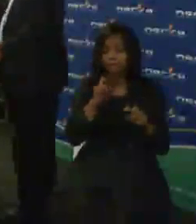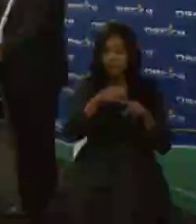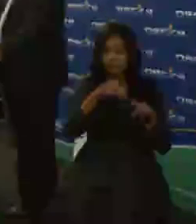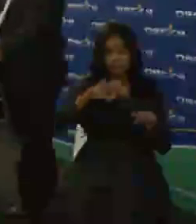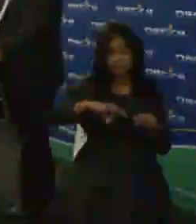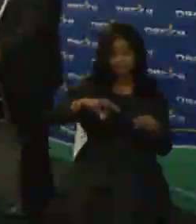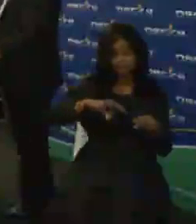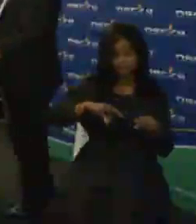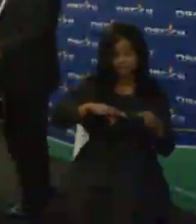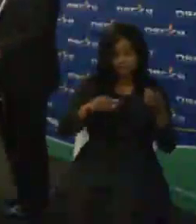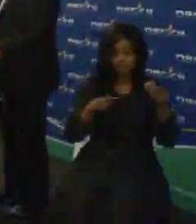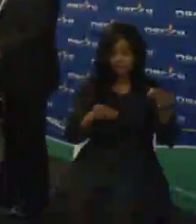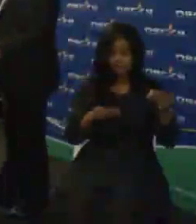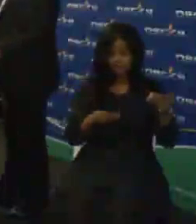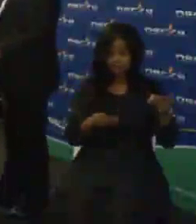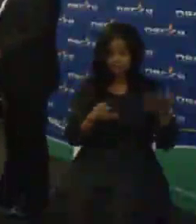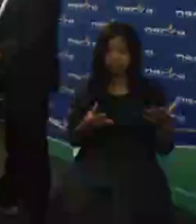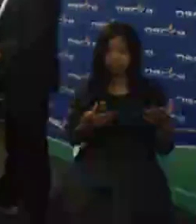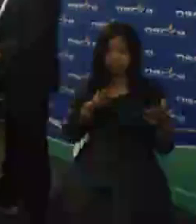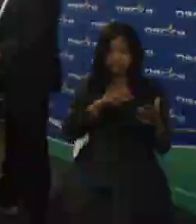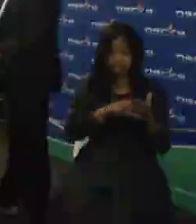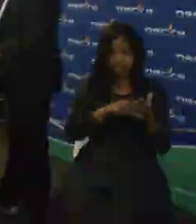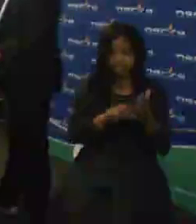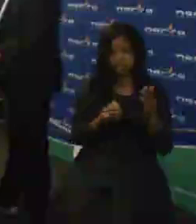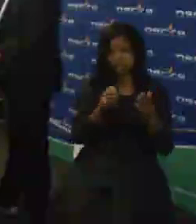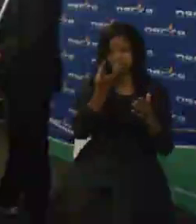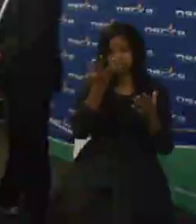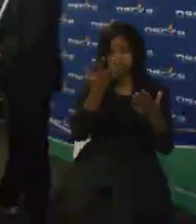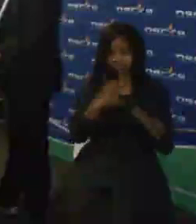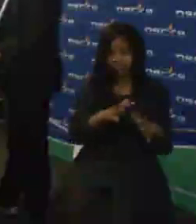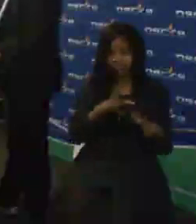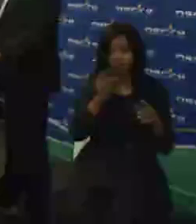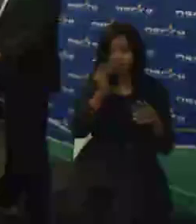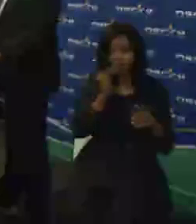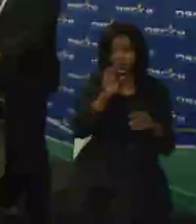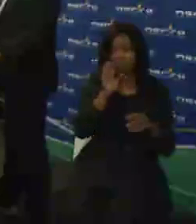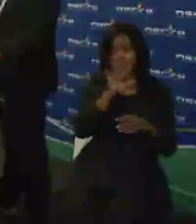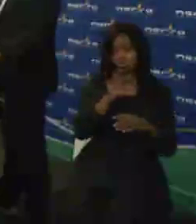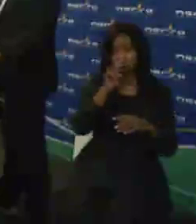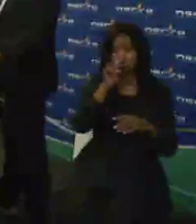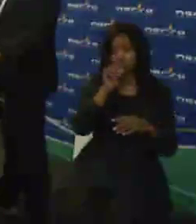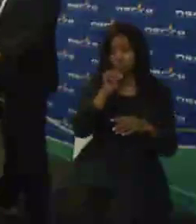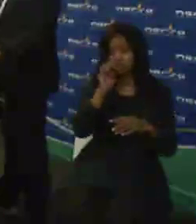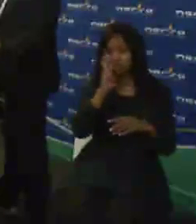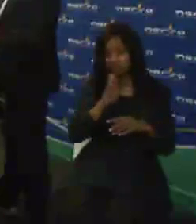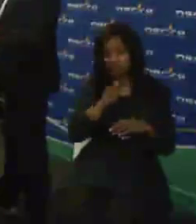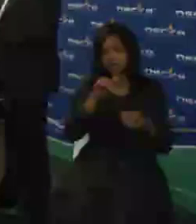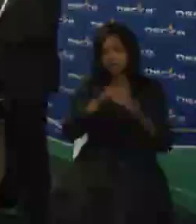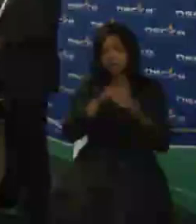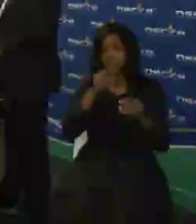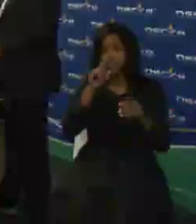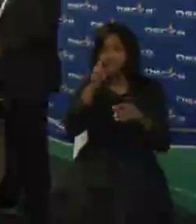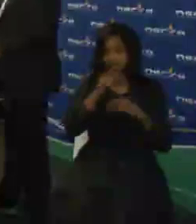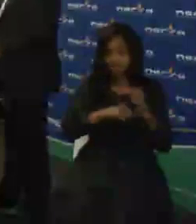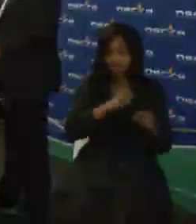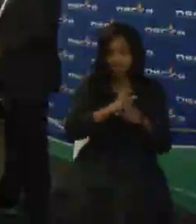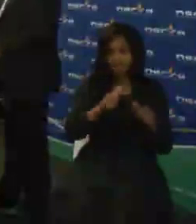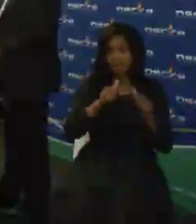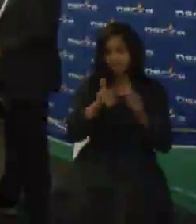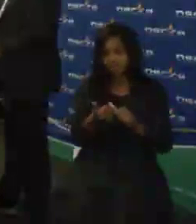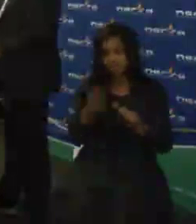income statement perspective, it reflected the close to 20 billion loss in the first year, followed